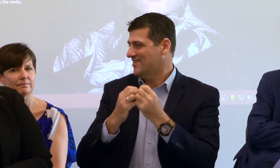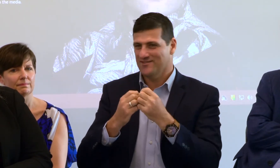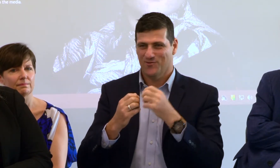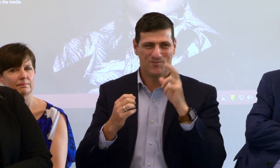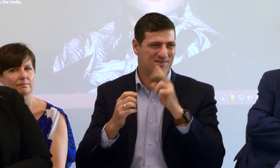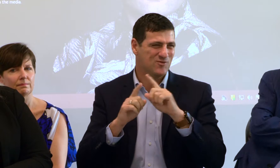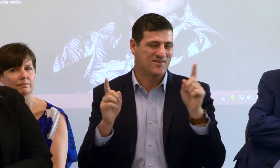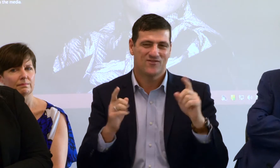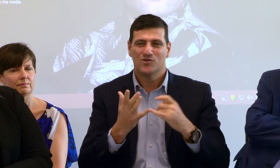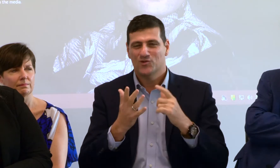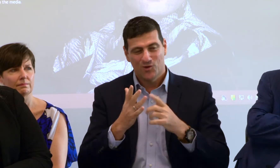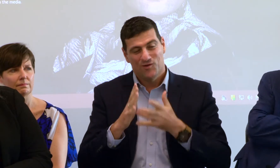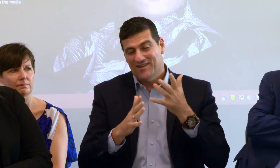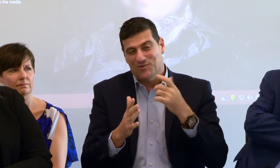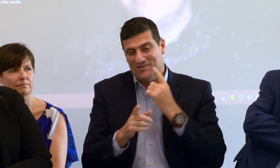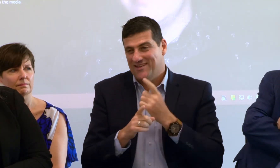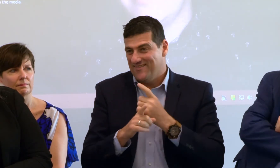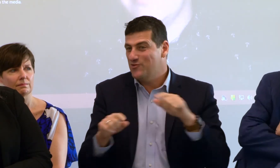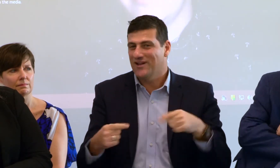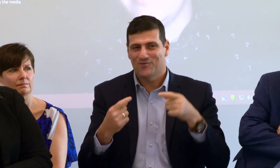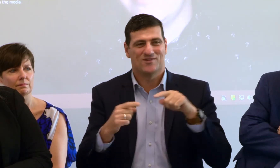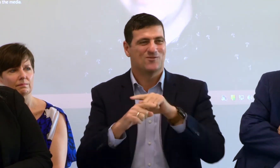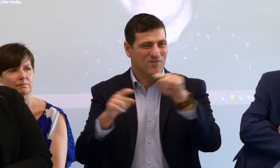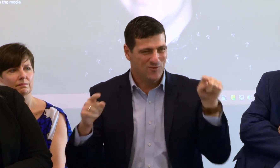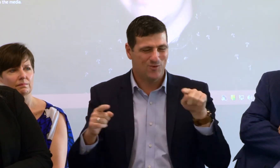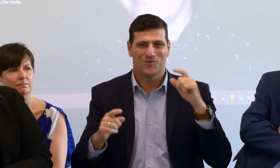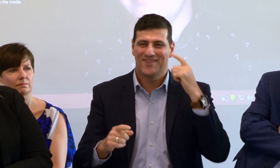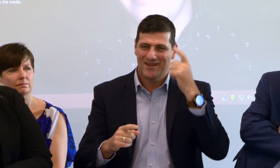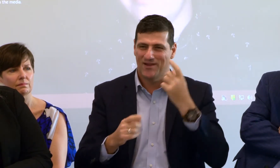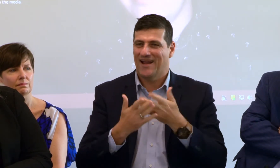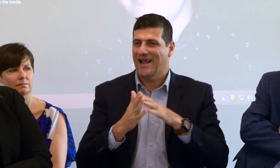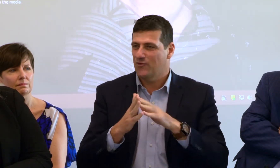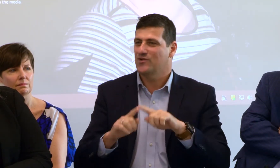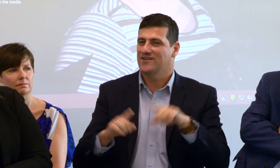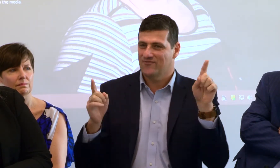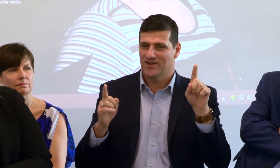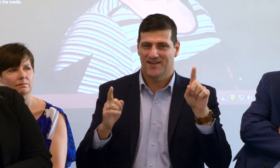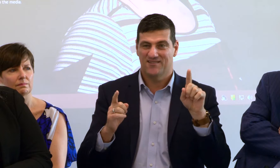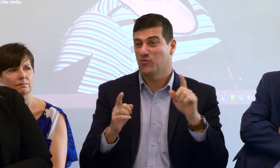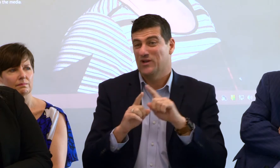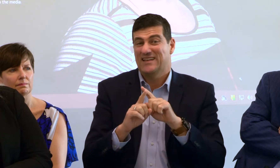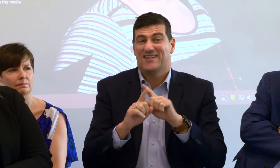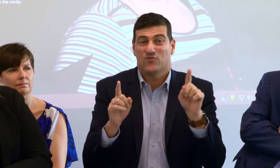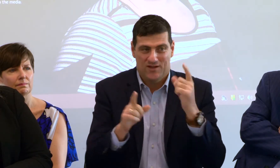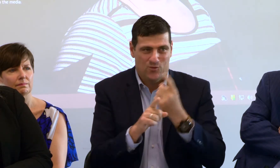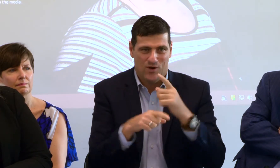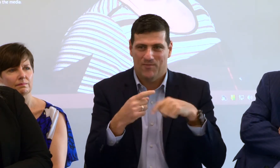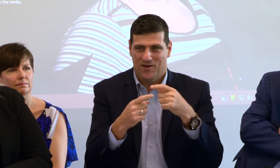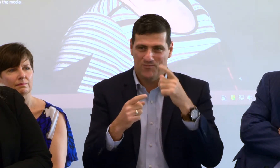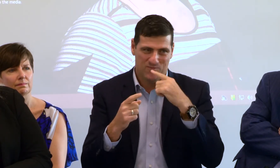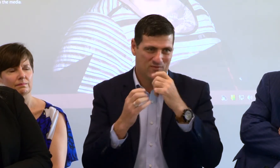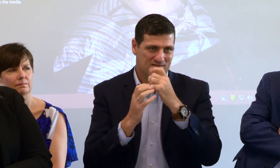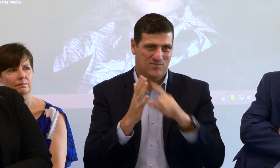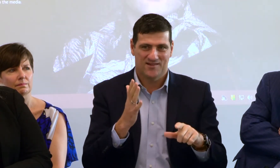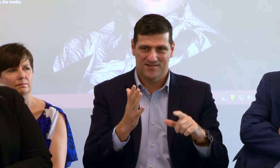that perception on me and you would see everything quite differently. So that's what I'm saying. We need to challenge thoughts and how we can think